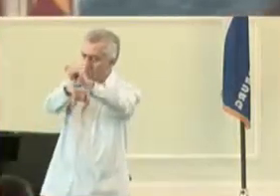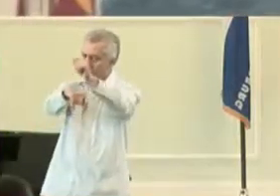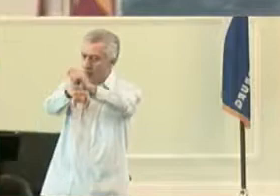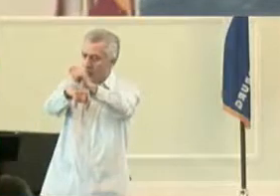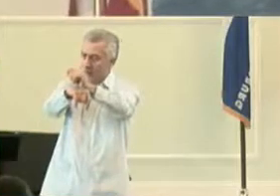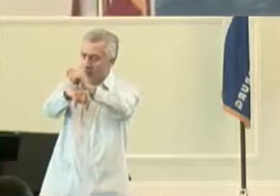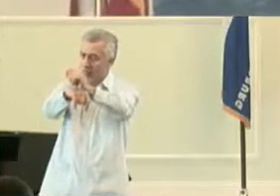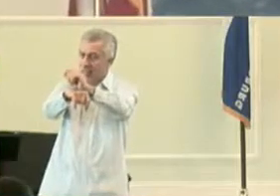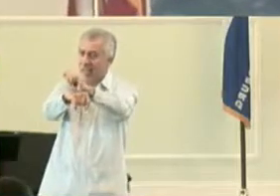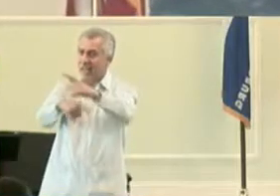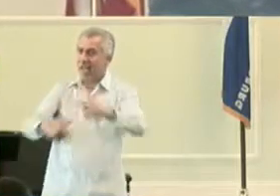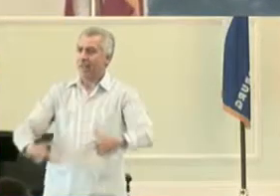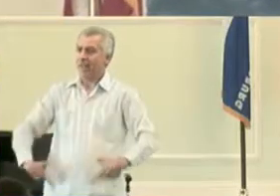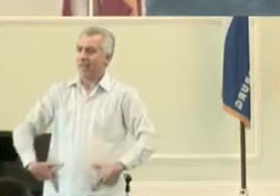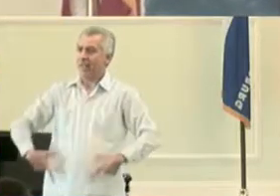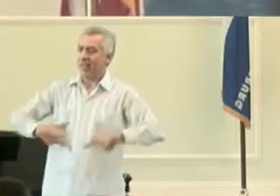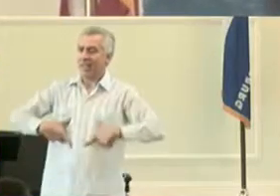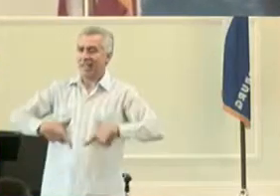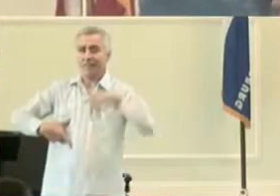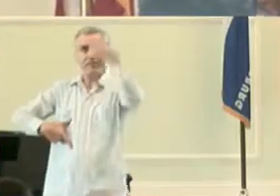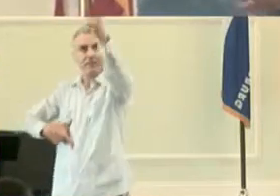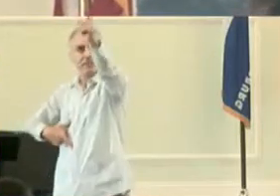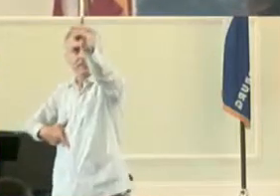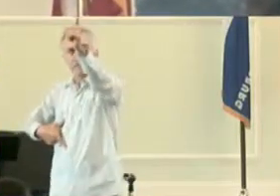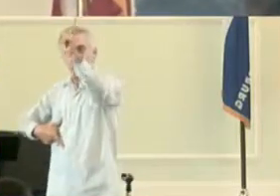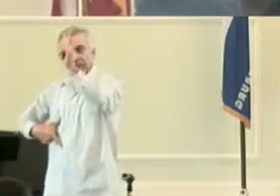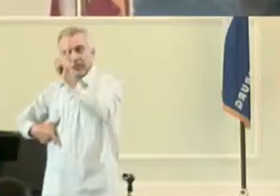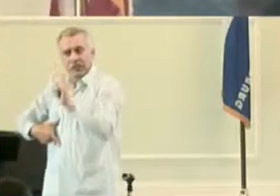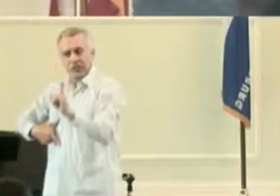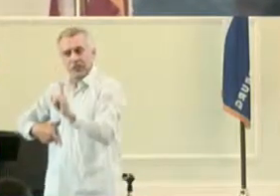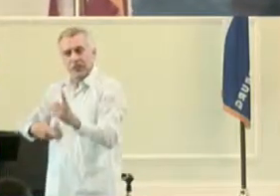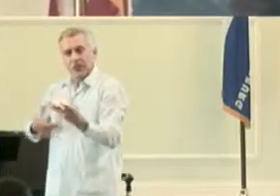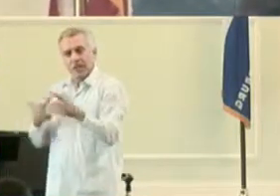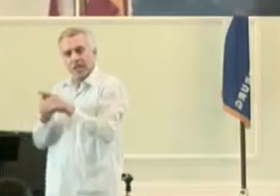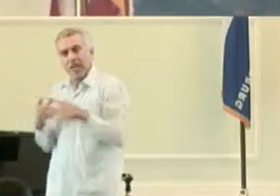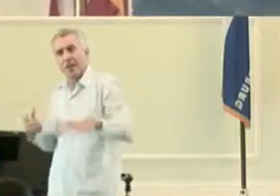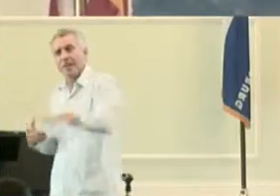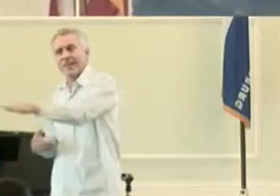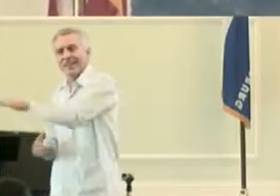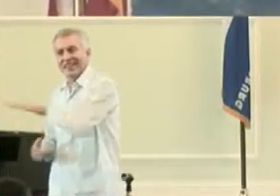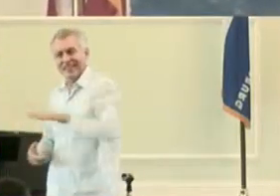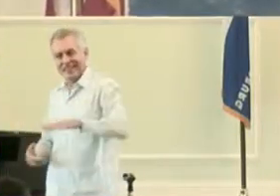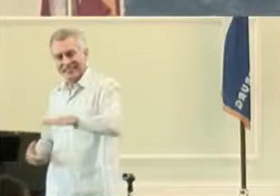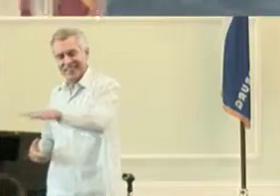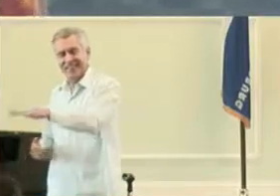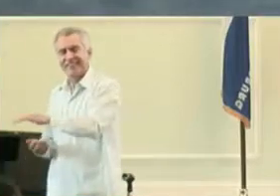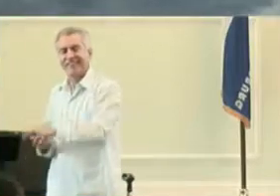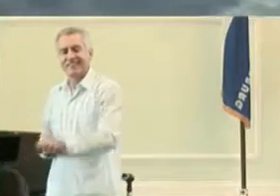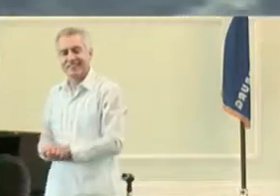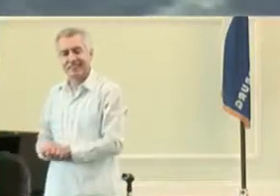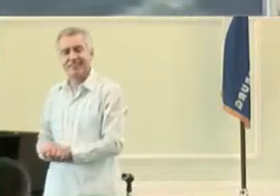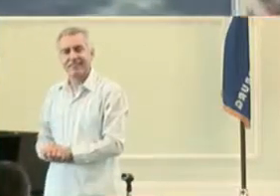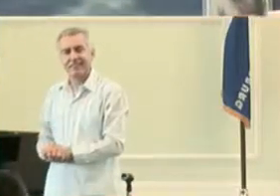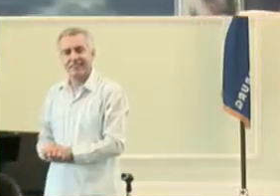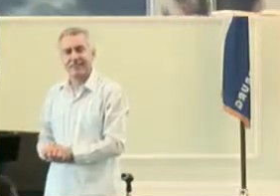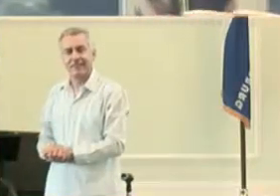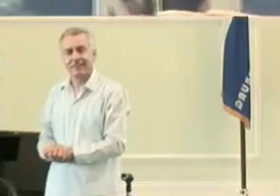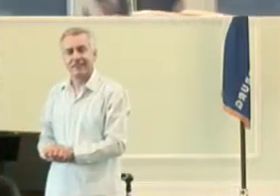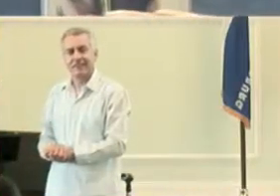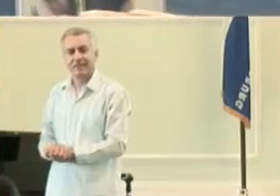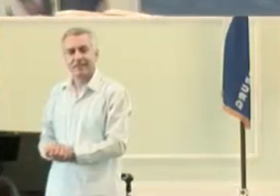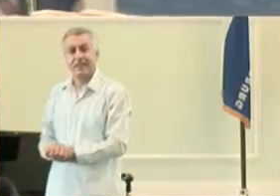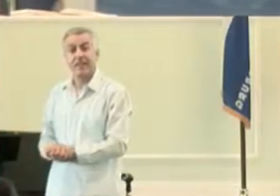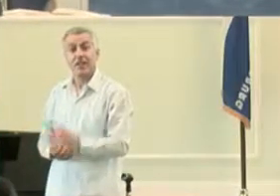that I may dwell among you, that I may dwell among them. And so one